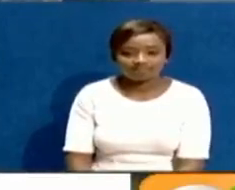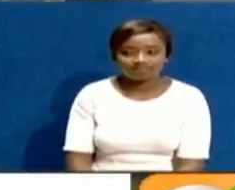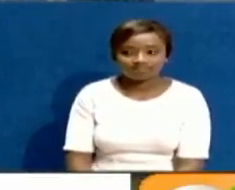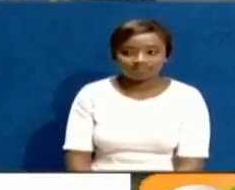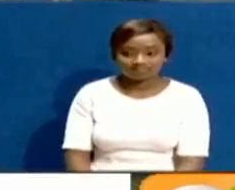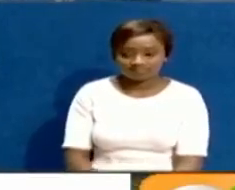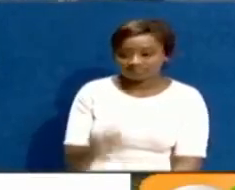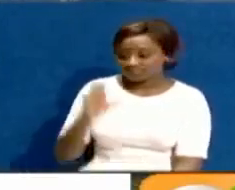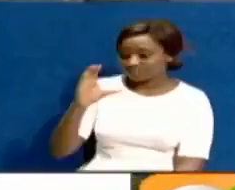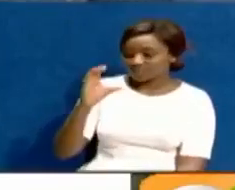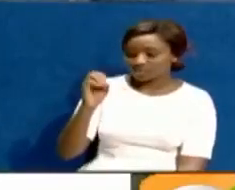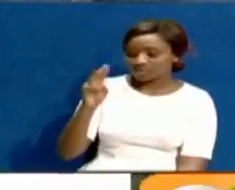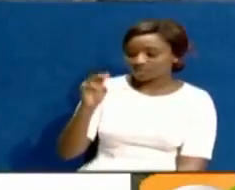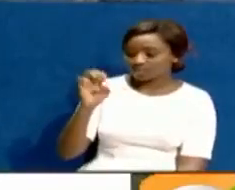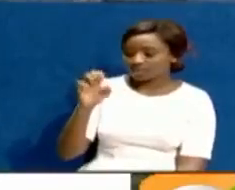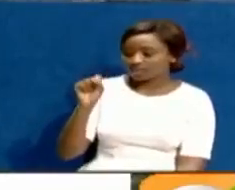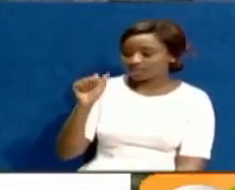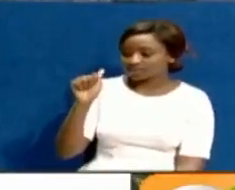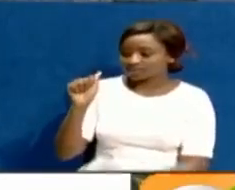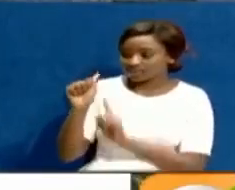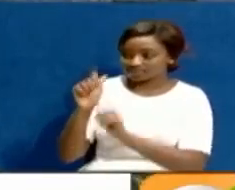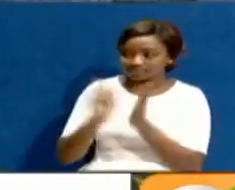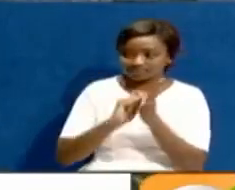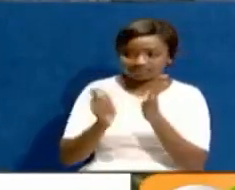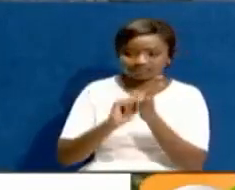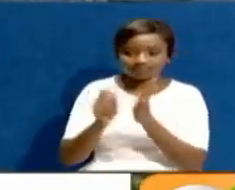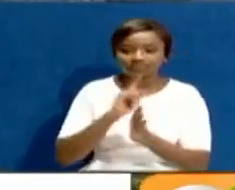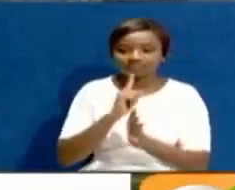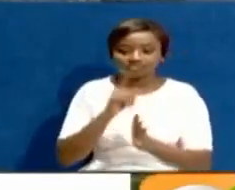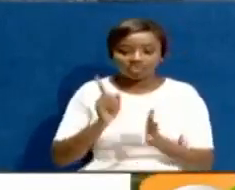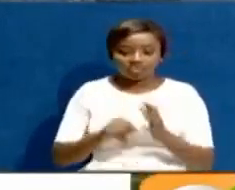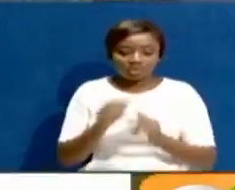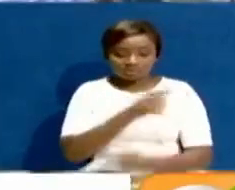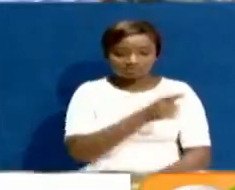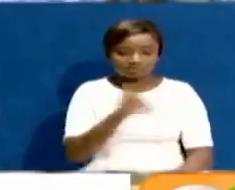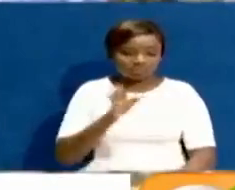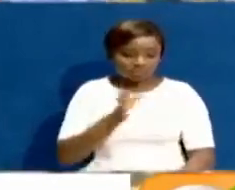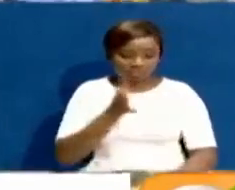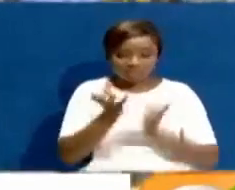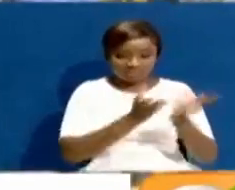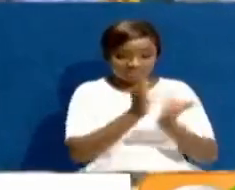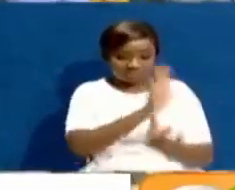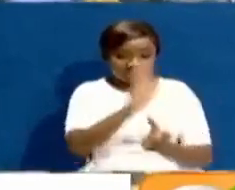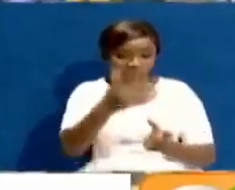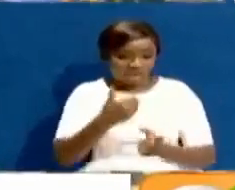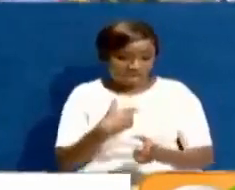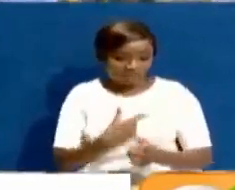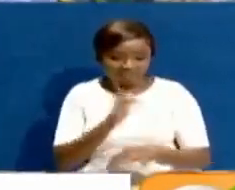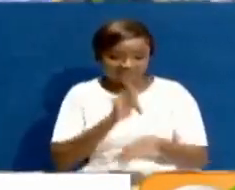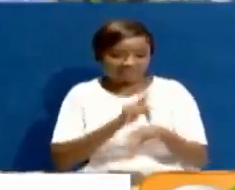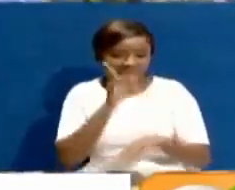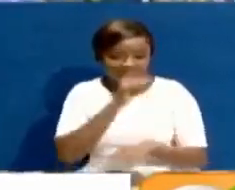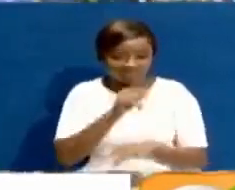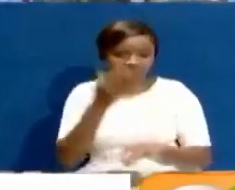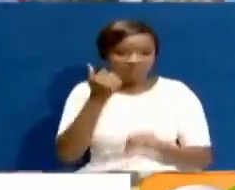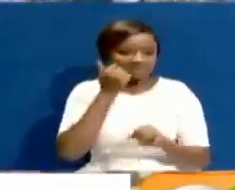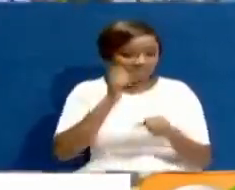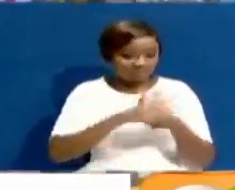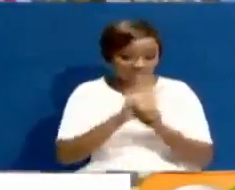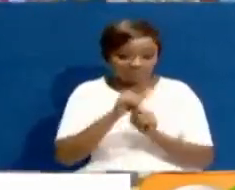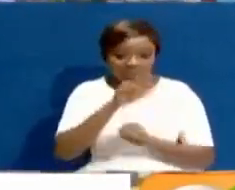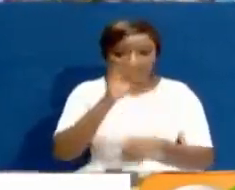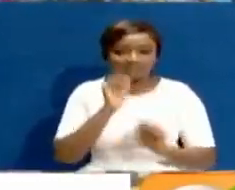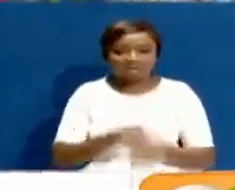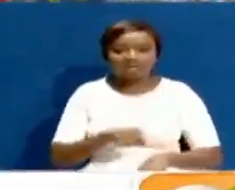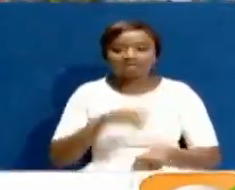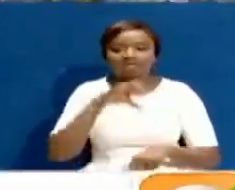According to the Comesa Secretariat, women businesses hard hit by the COVID-19 crisis will benefit from the 50 million African